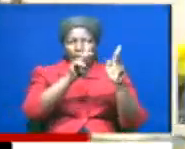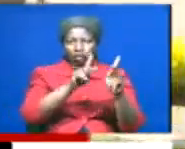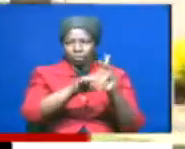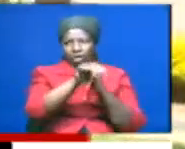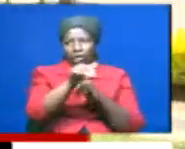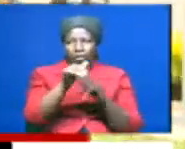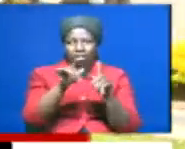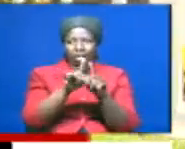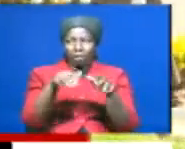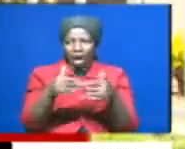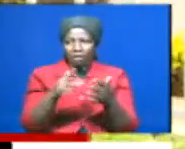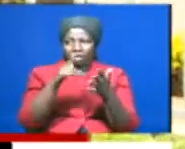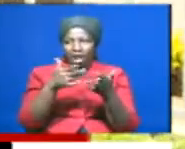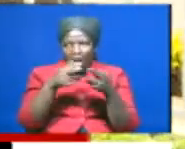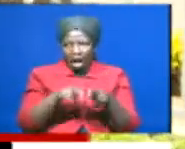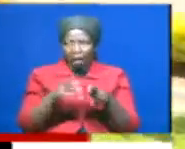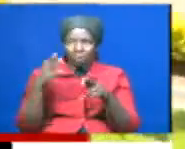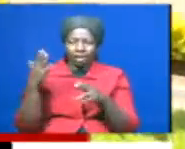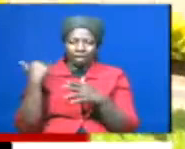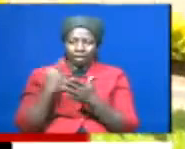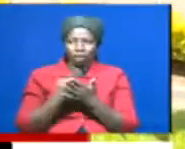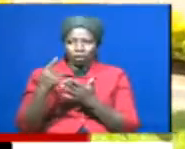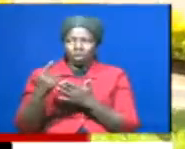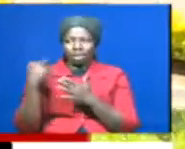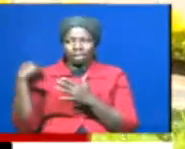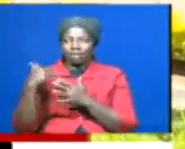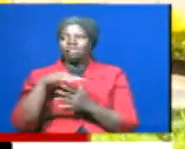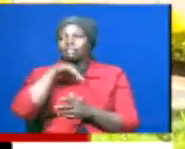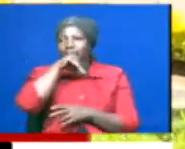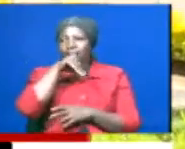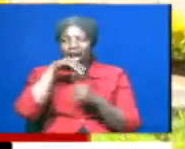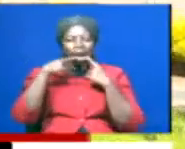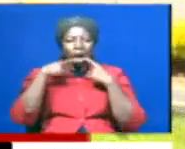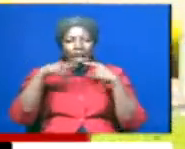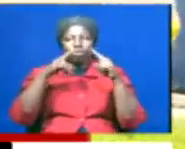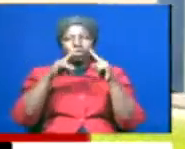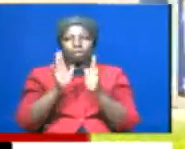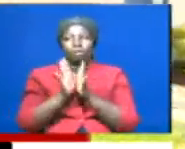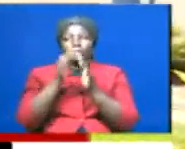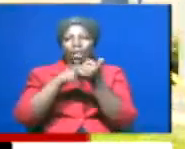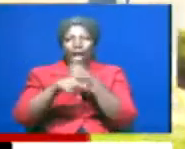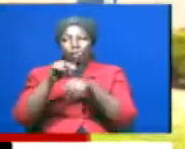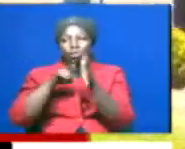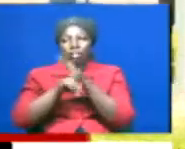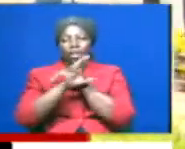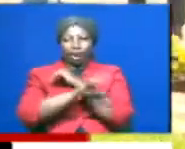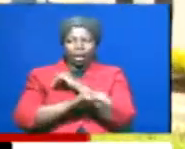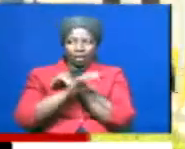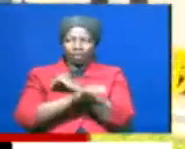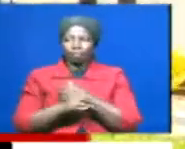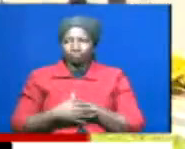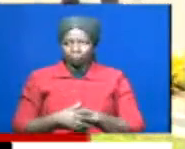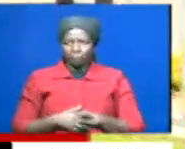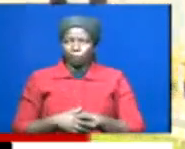Azimio leader Raila Odinga declared mass action in the country there. What has been happening is that crowd has been charging